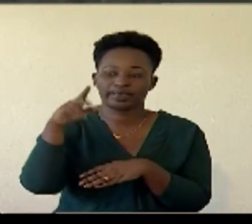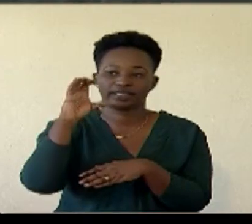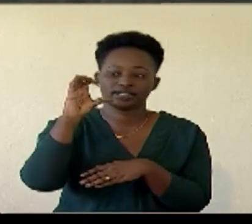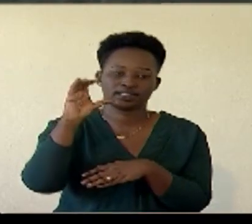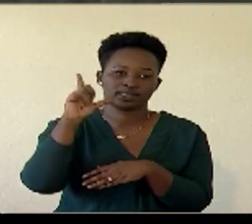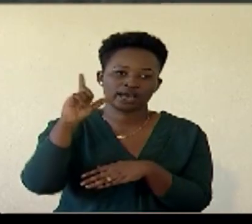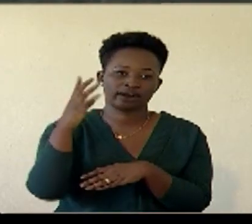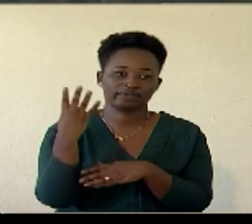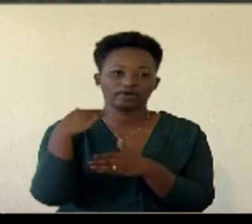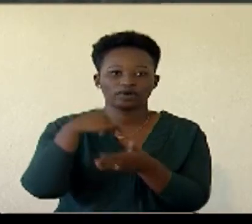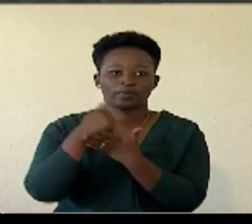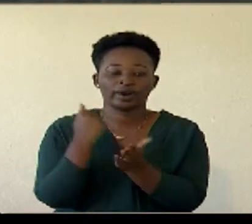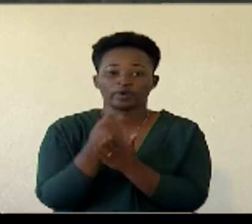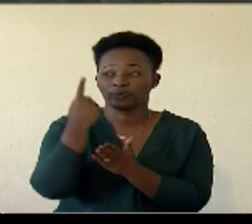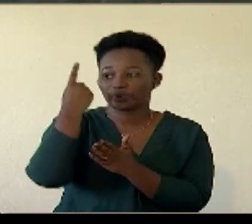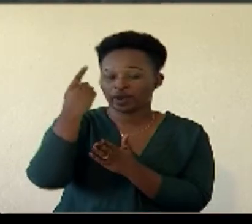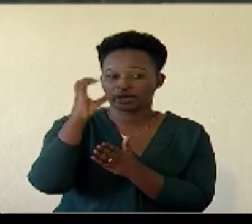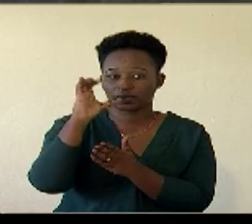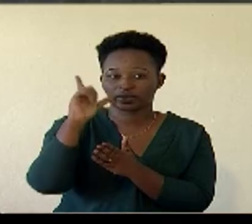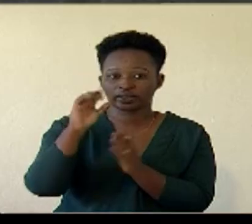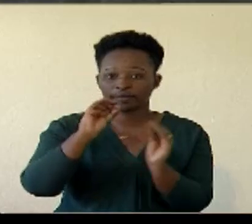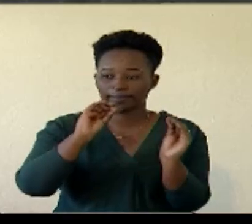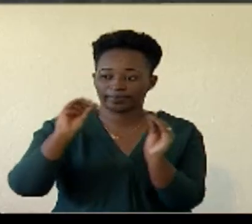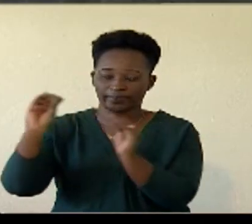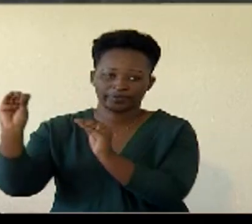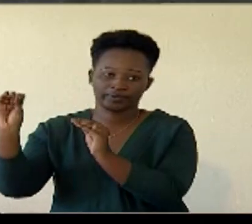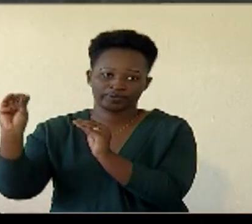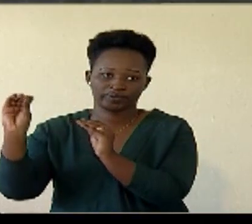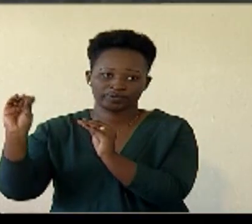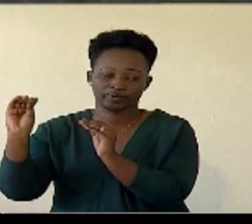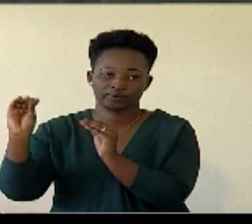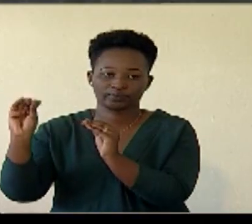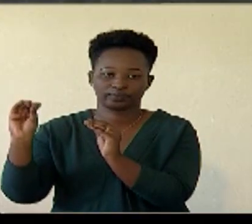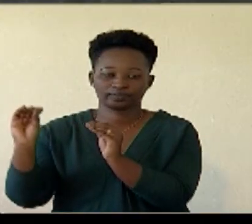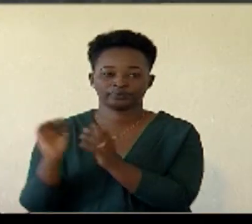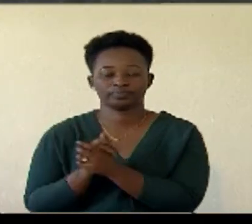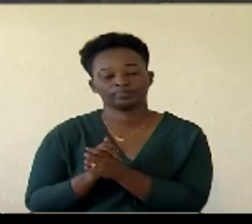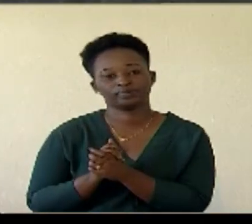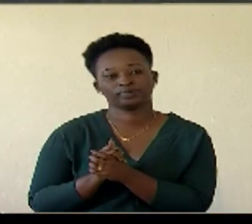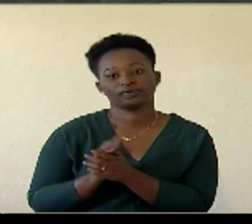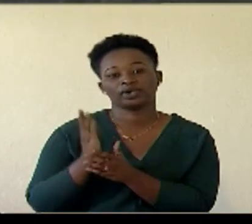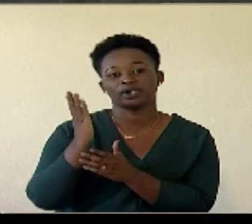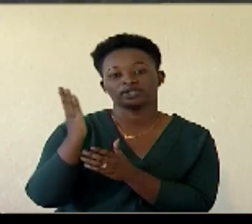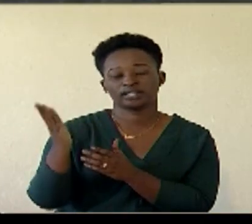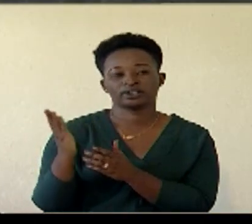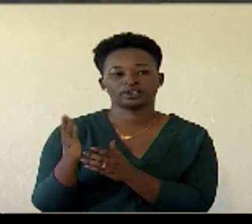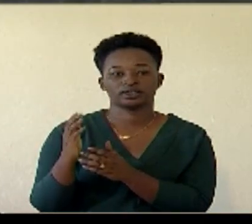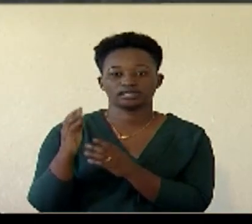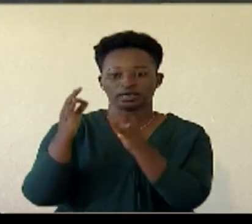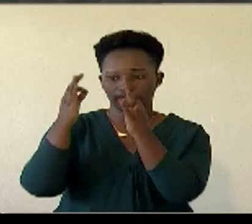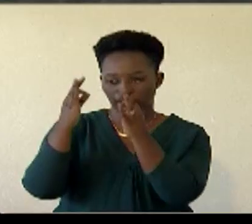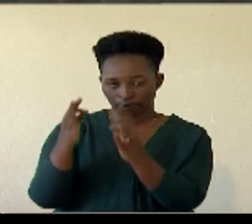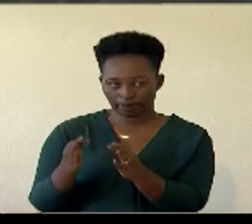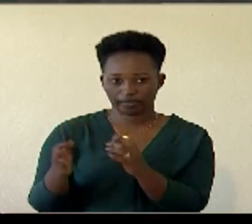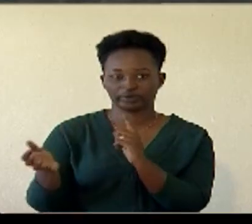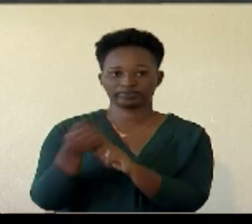P4 because one chlorine has been removed, has broken away. So that is the compound that is formed.